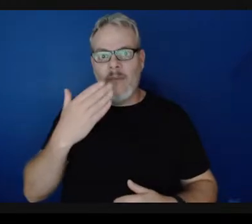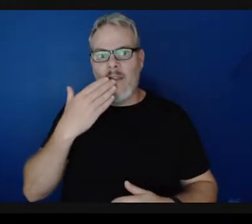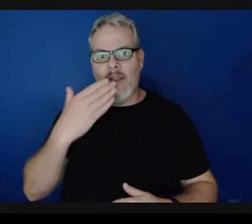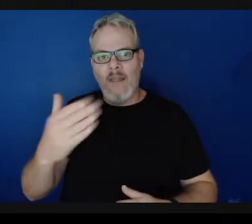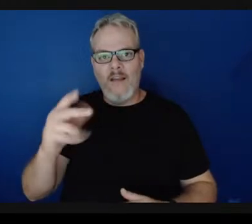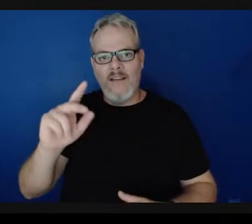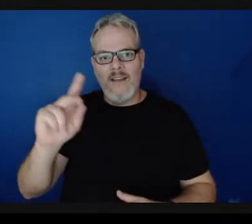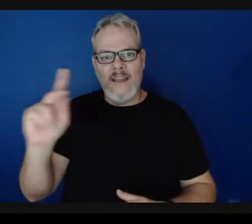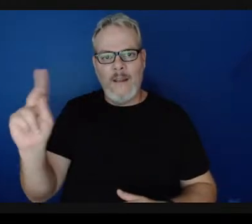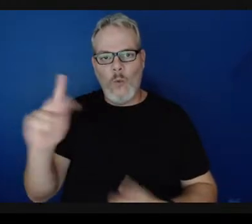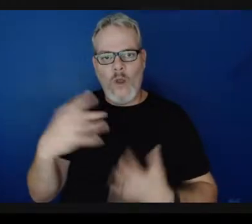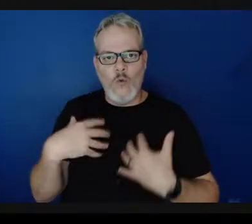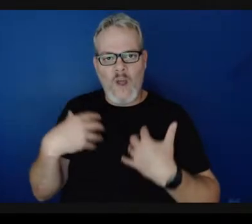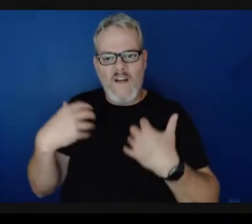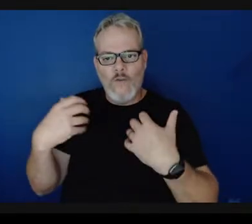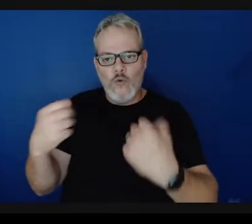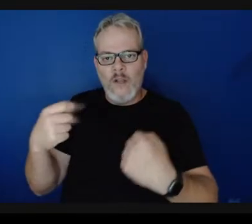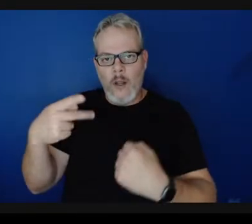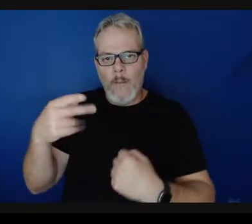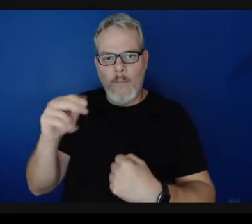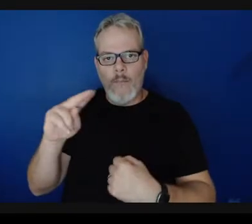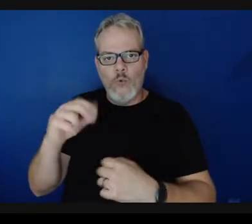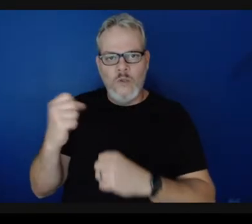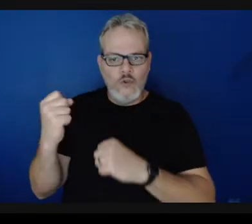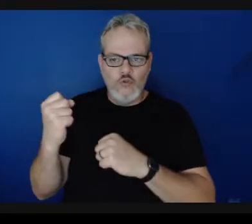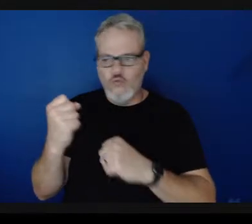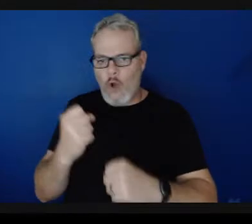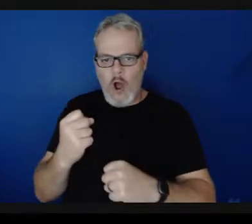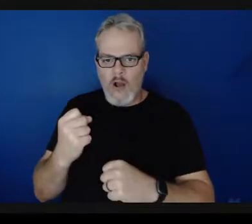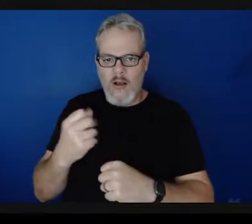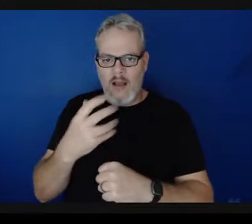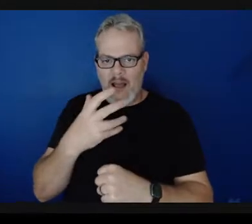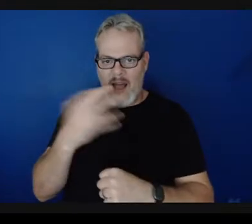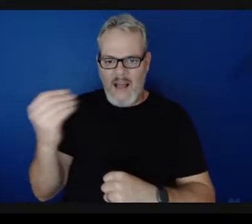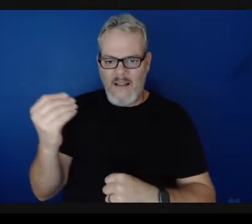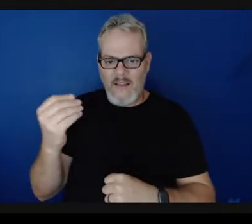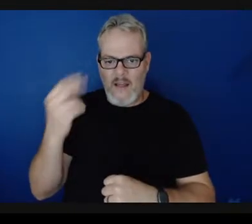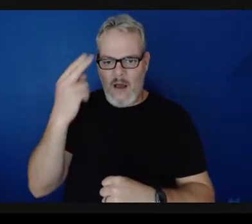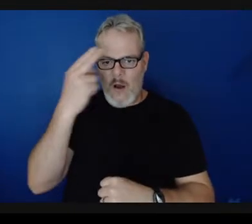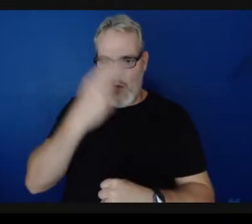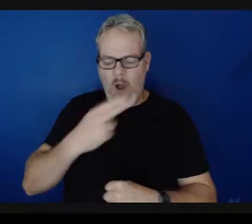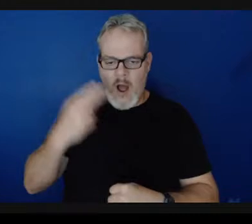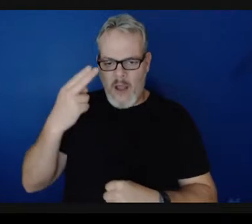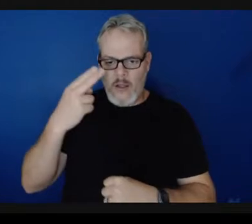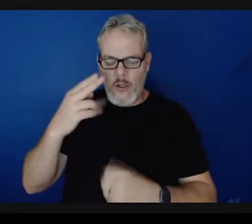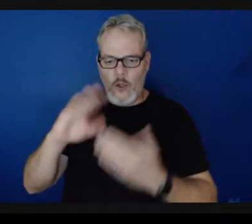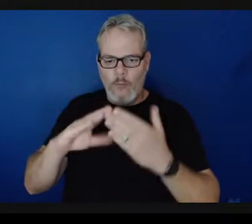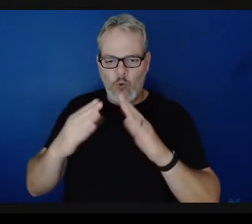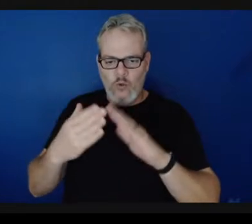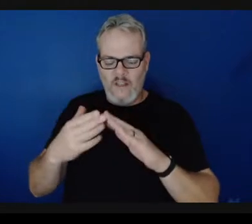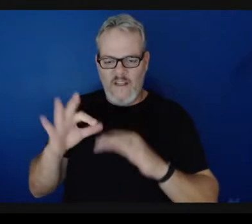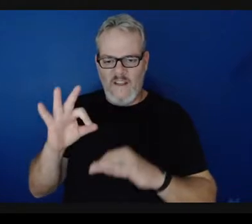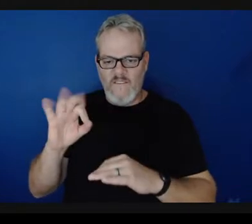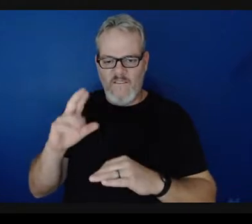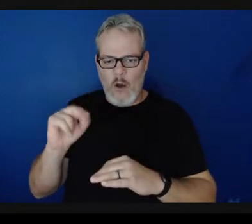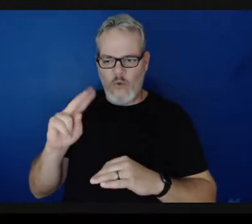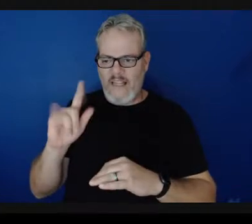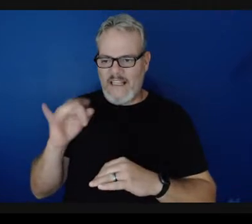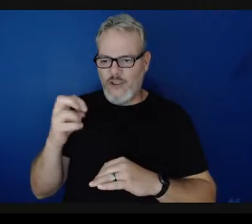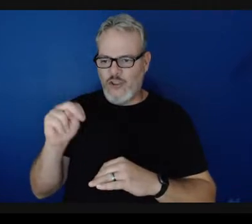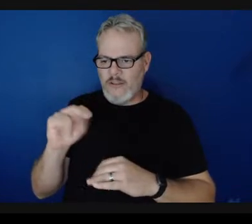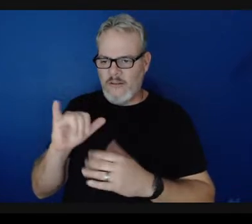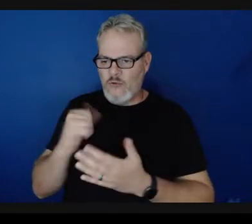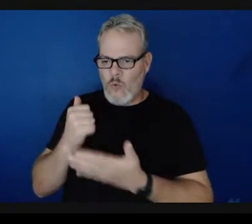and the Puna Strong through the County of Hawaii, as well as the Hawaii Community Foundation, to be able to help this type of program, as well as our other